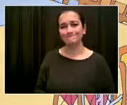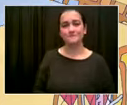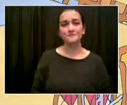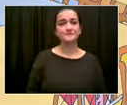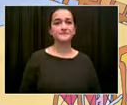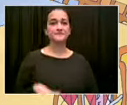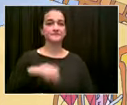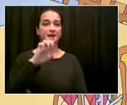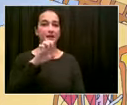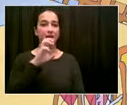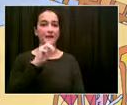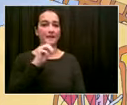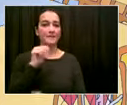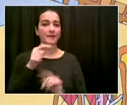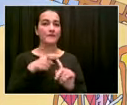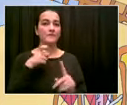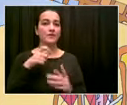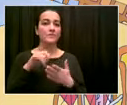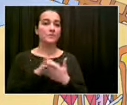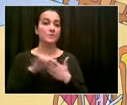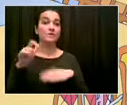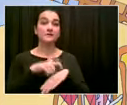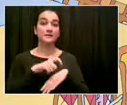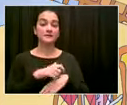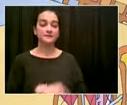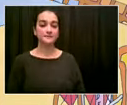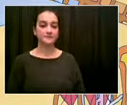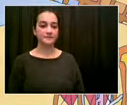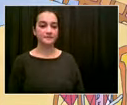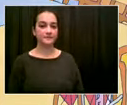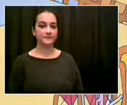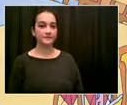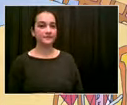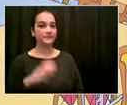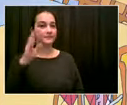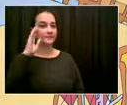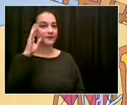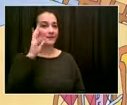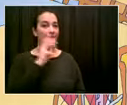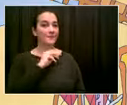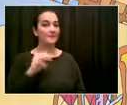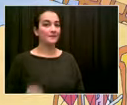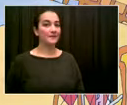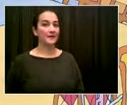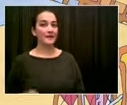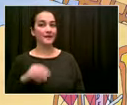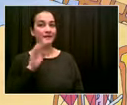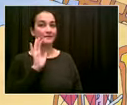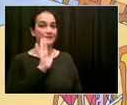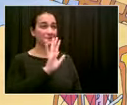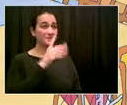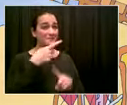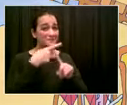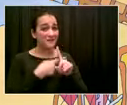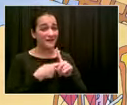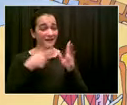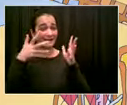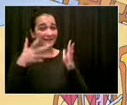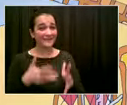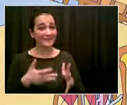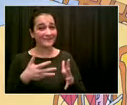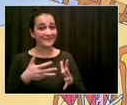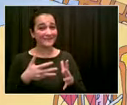Hi, good morning, Mayor. So with a month left in office, where do things stand on the Gowanus and Soho rezonings? Do you think